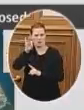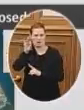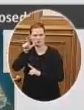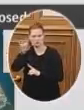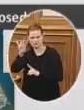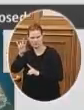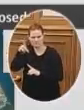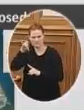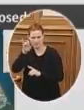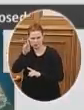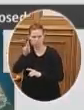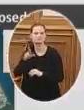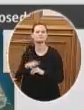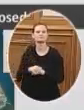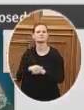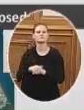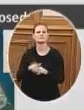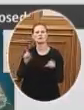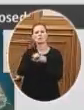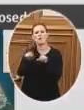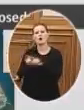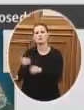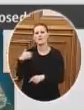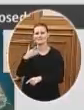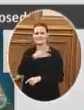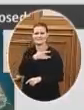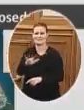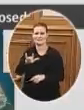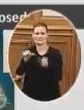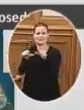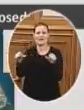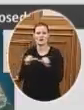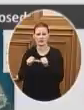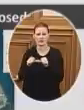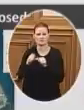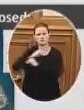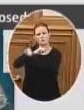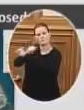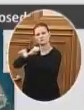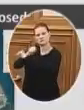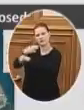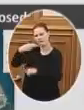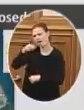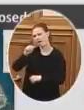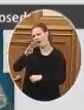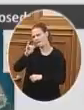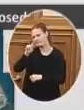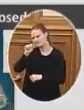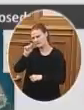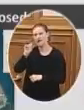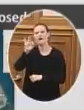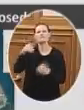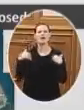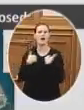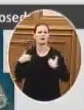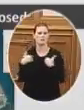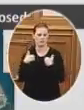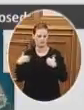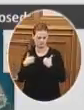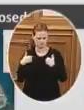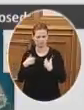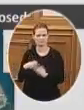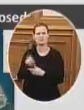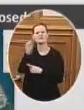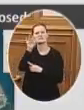also identified areas where there's sensitive habitat, because we want to make sure that we're protective of the special habitat areas in the San Francisco